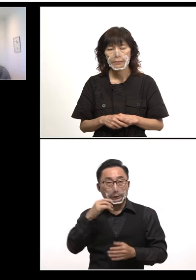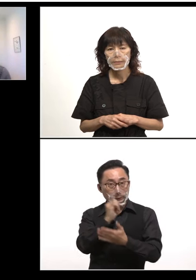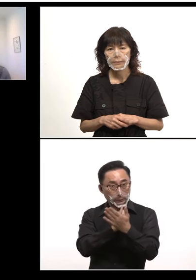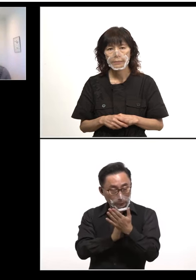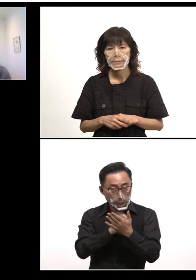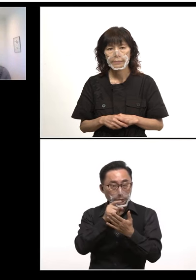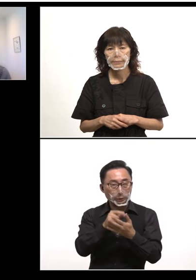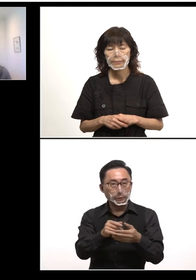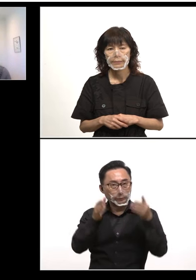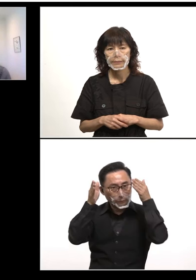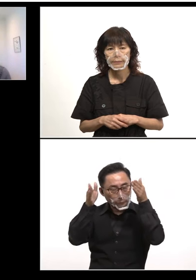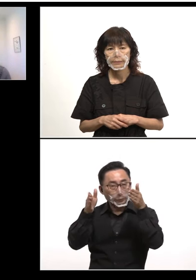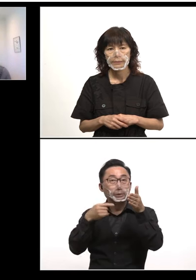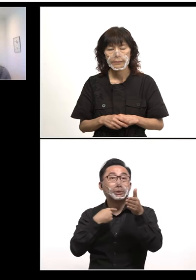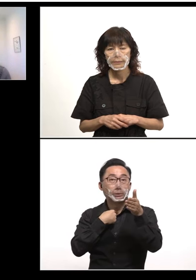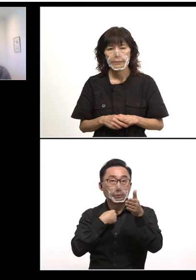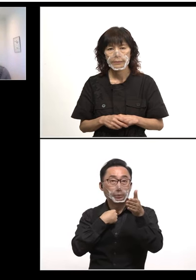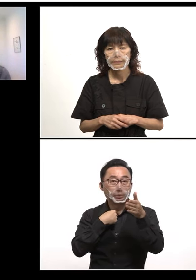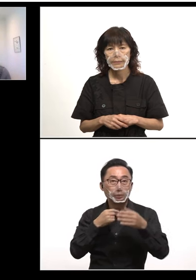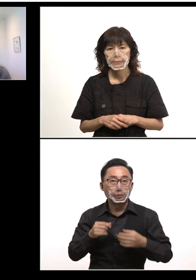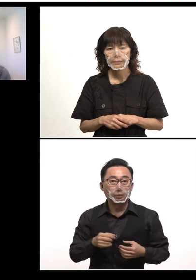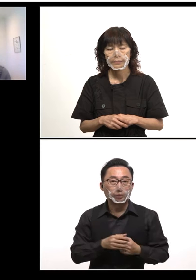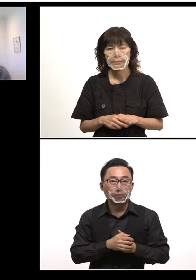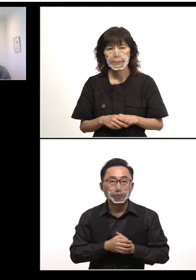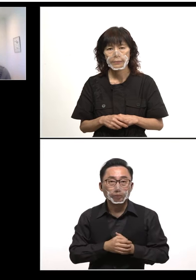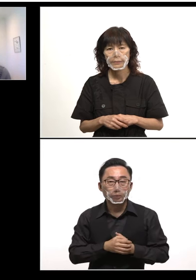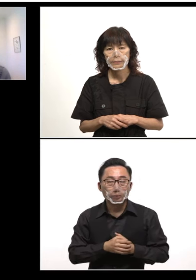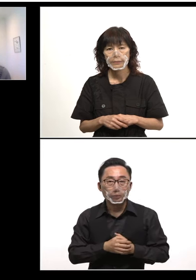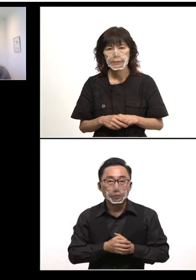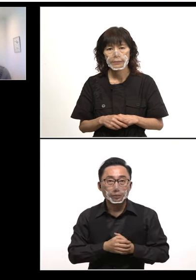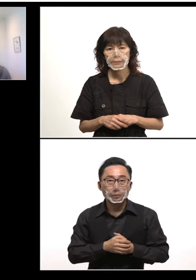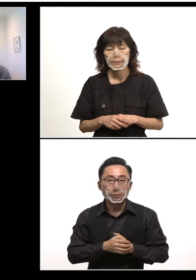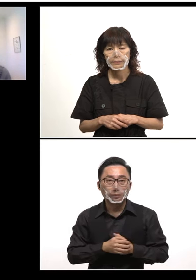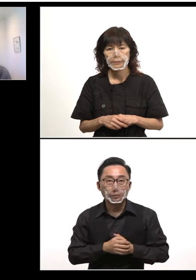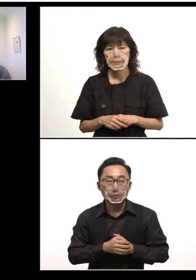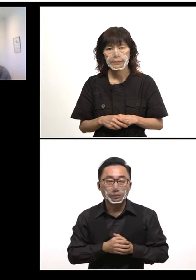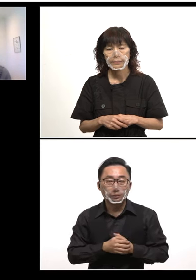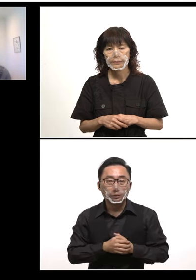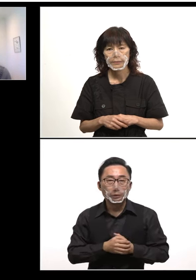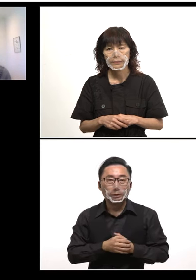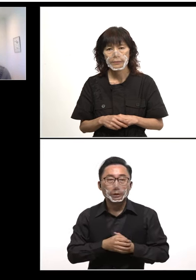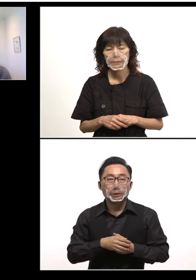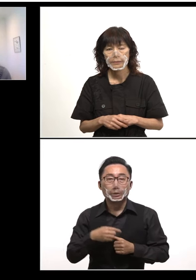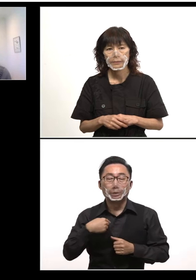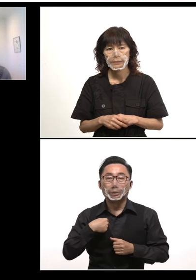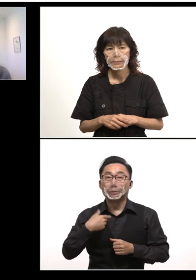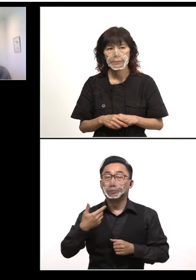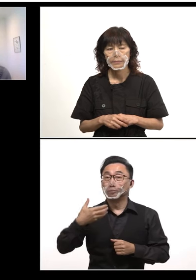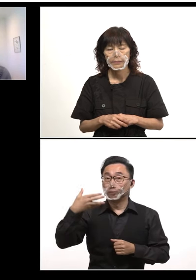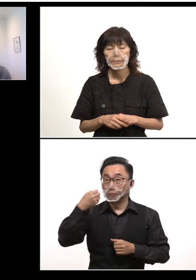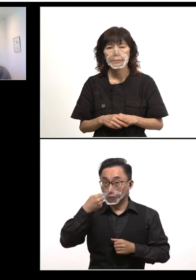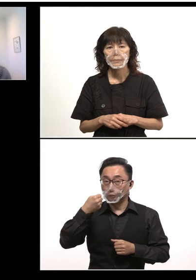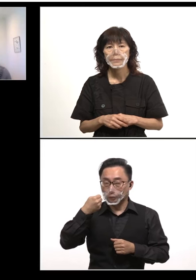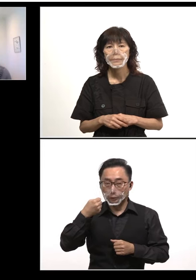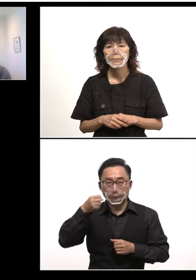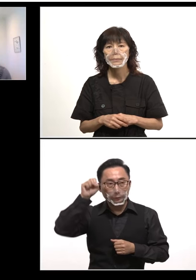know, disabled leadership is a big thing in the UK at the moment, and I imagine it is perhaps in Hong Kong as well.